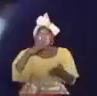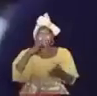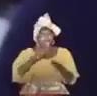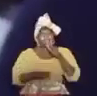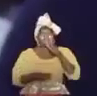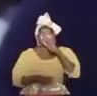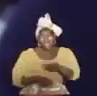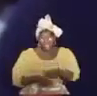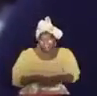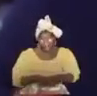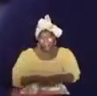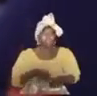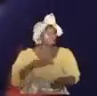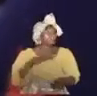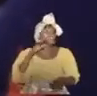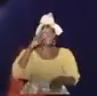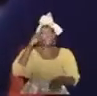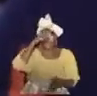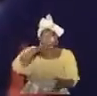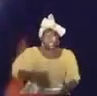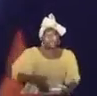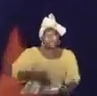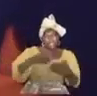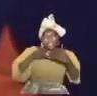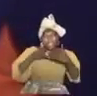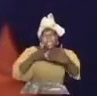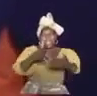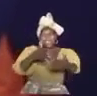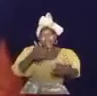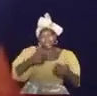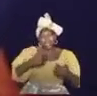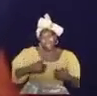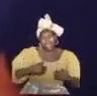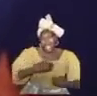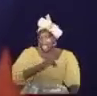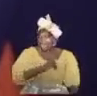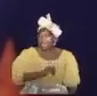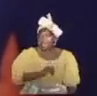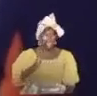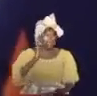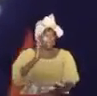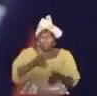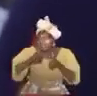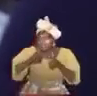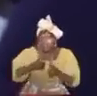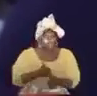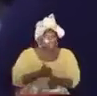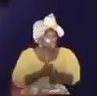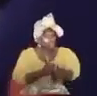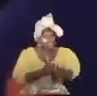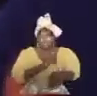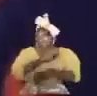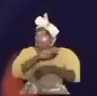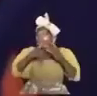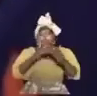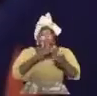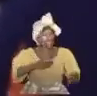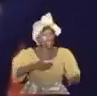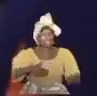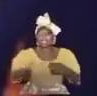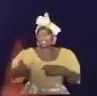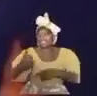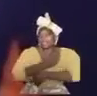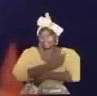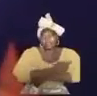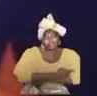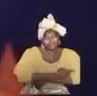Step by step, you lead me, and I will follow you all of my days.